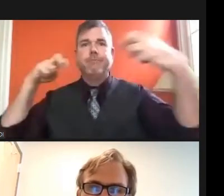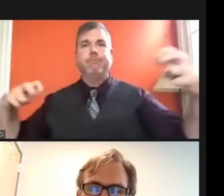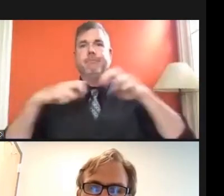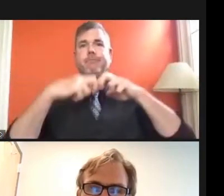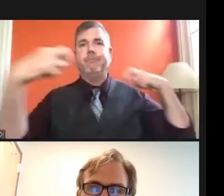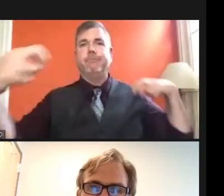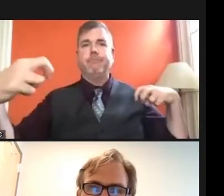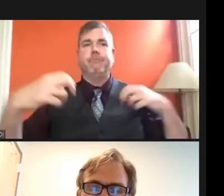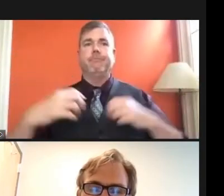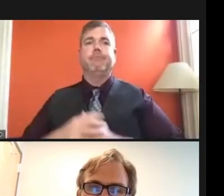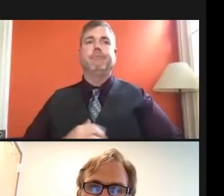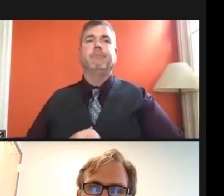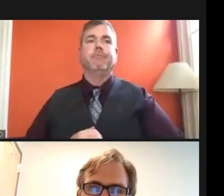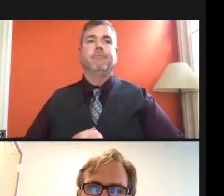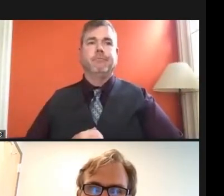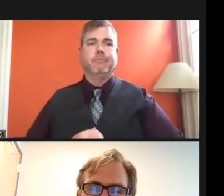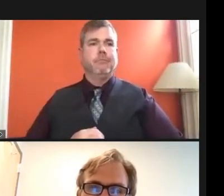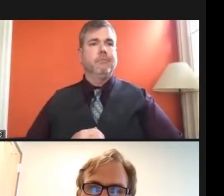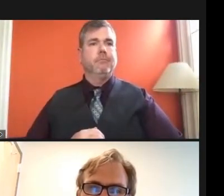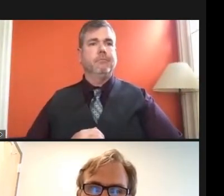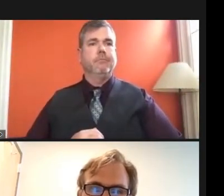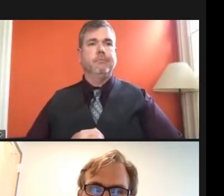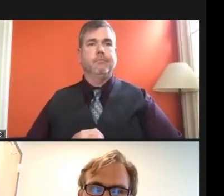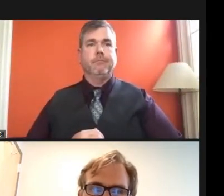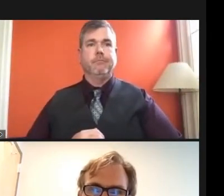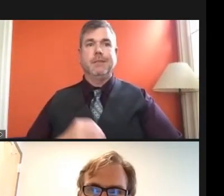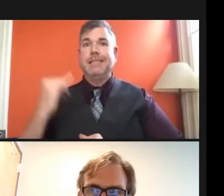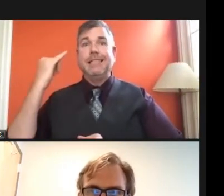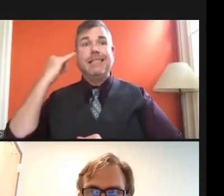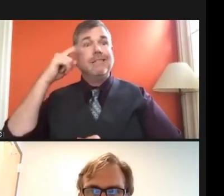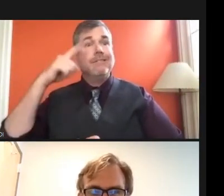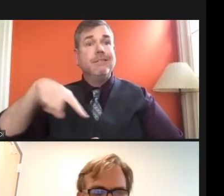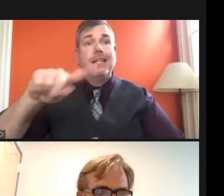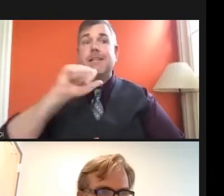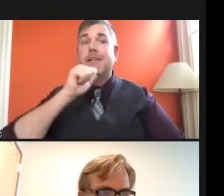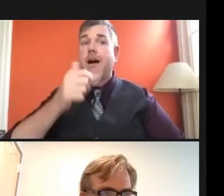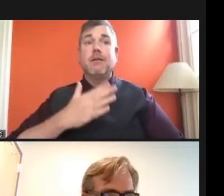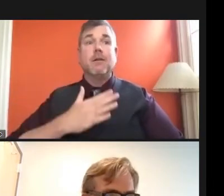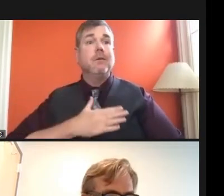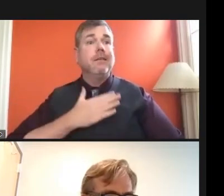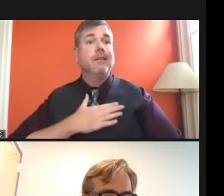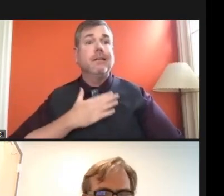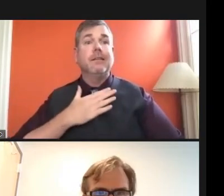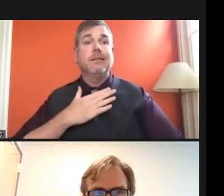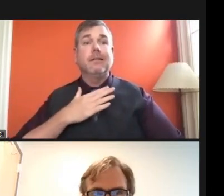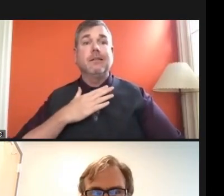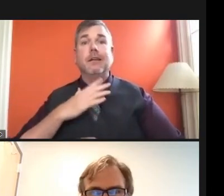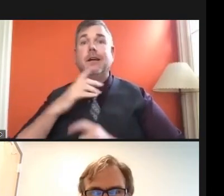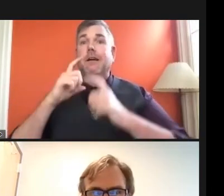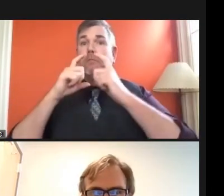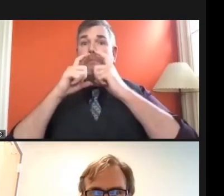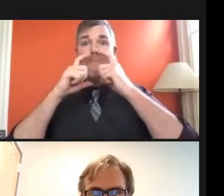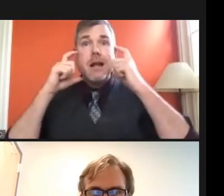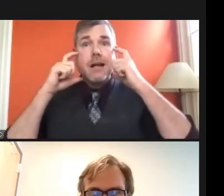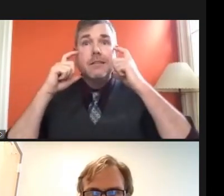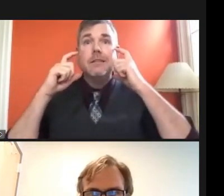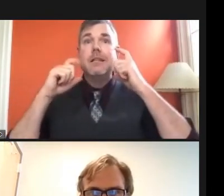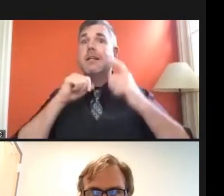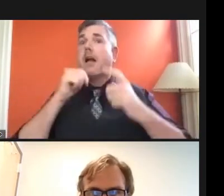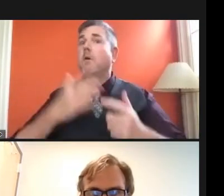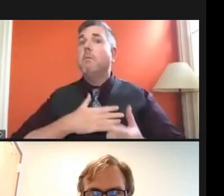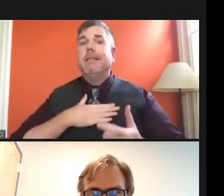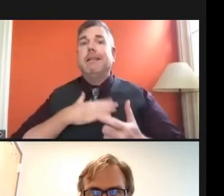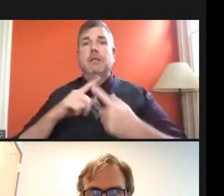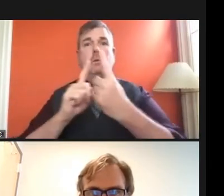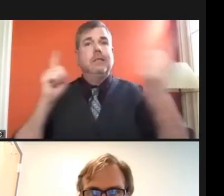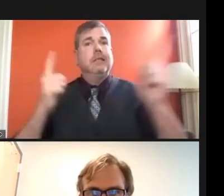It makes it harder for us to move forward. So on that thread, what's being done to enforce